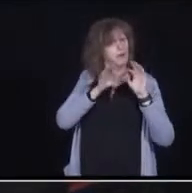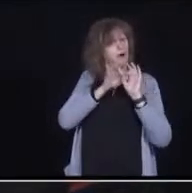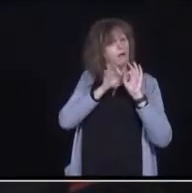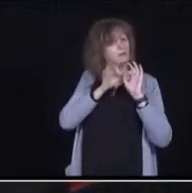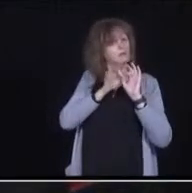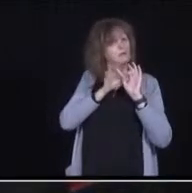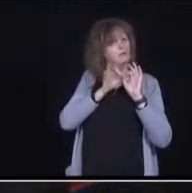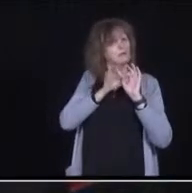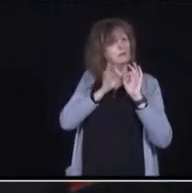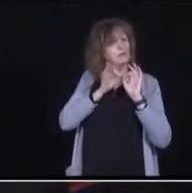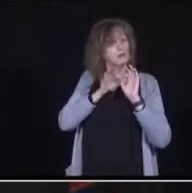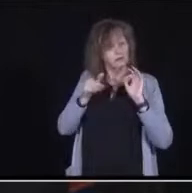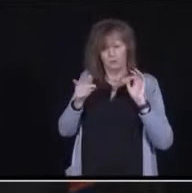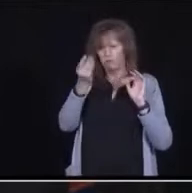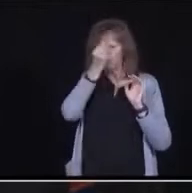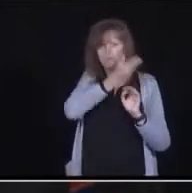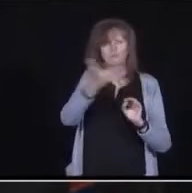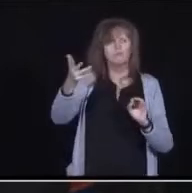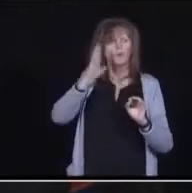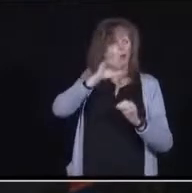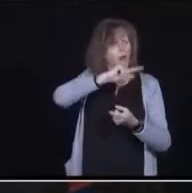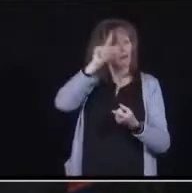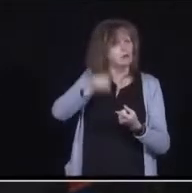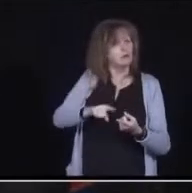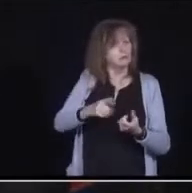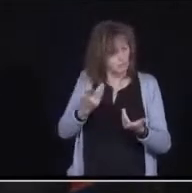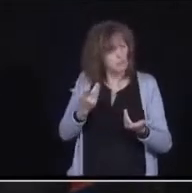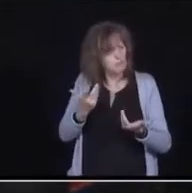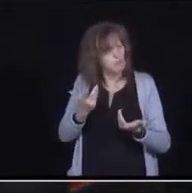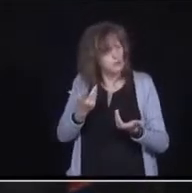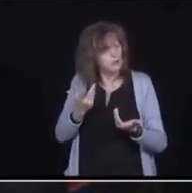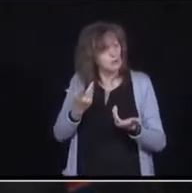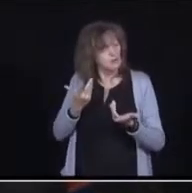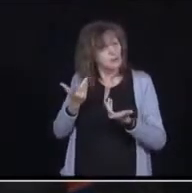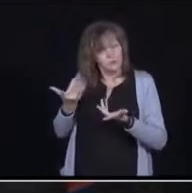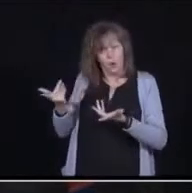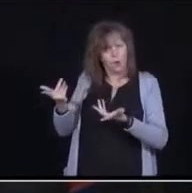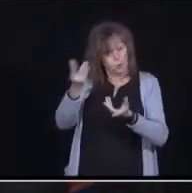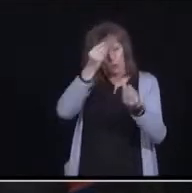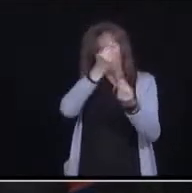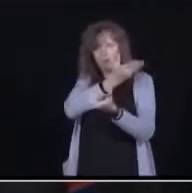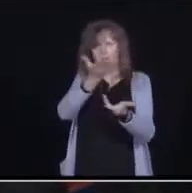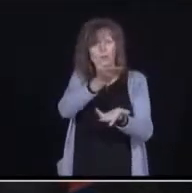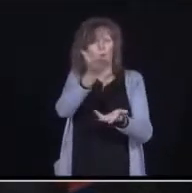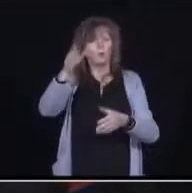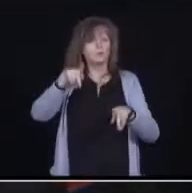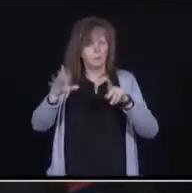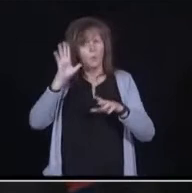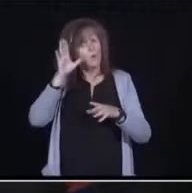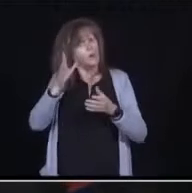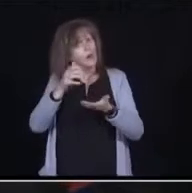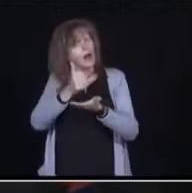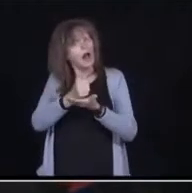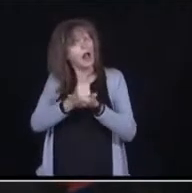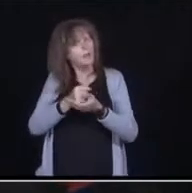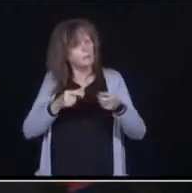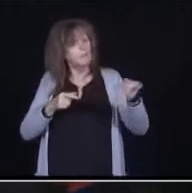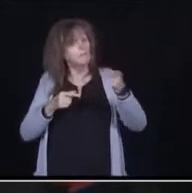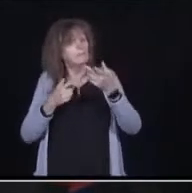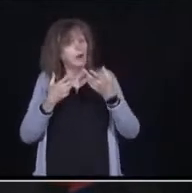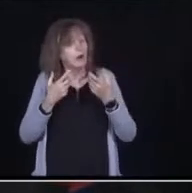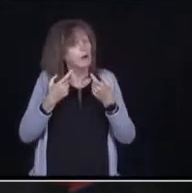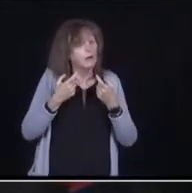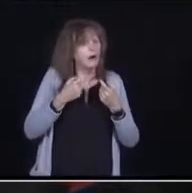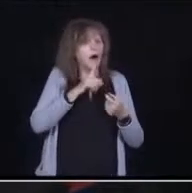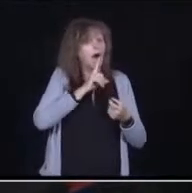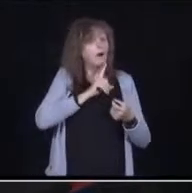And what are your thoughts on that and your message to the people you said you would help with this situation during the pandemic? Yeah,